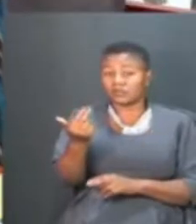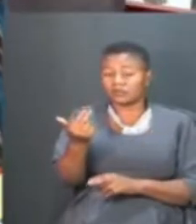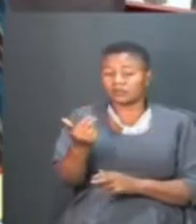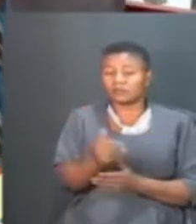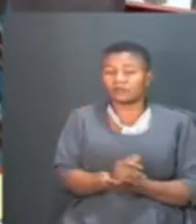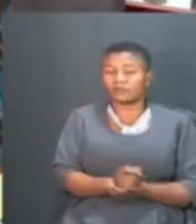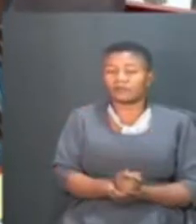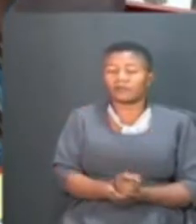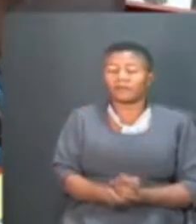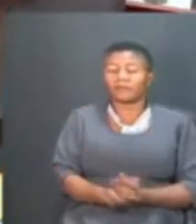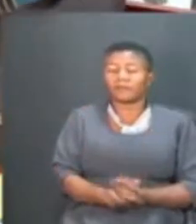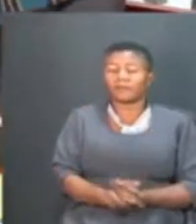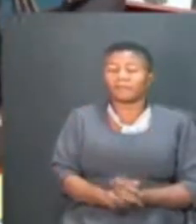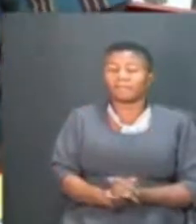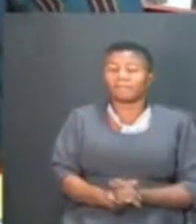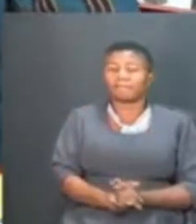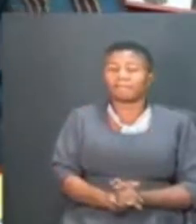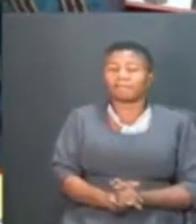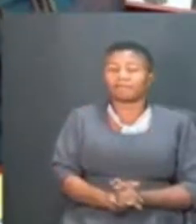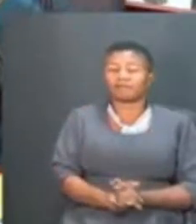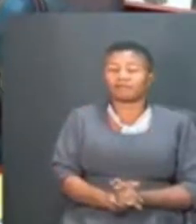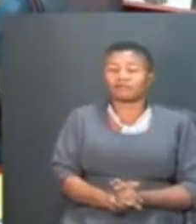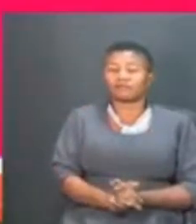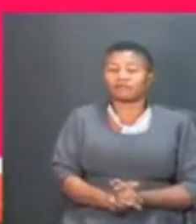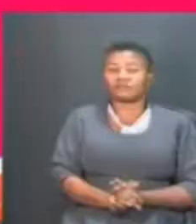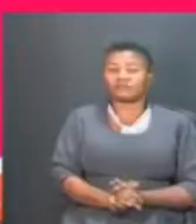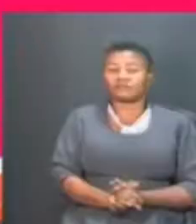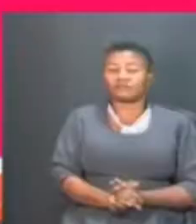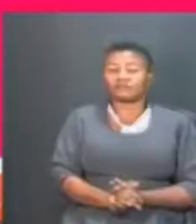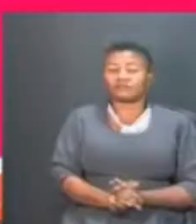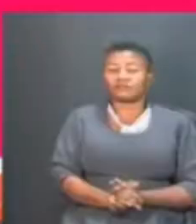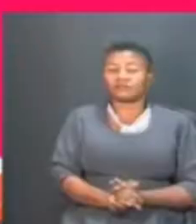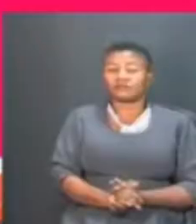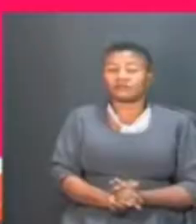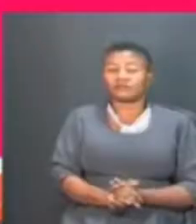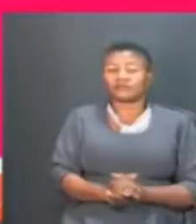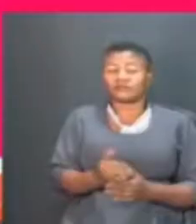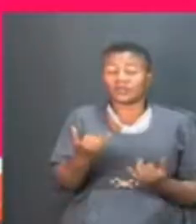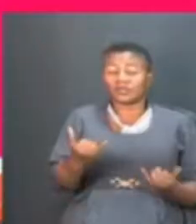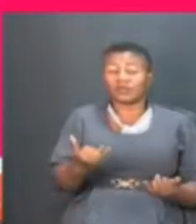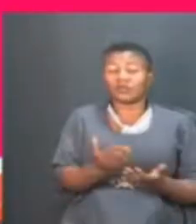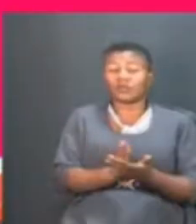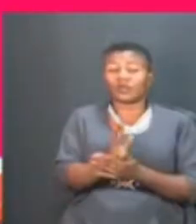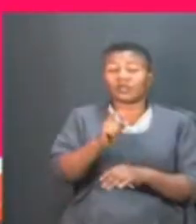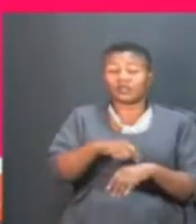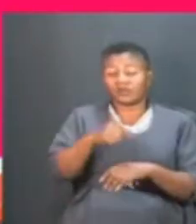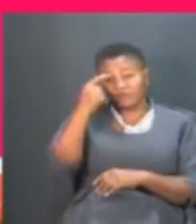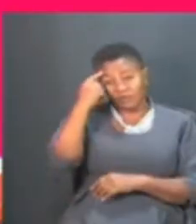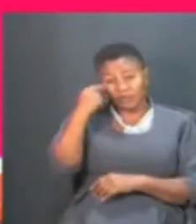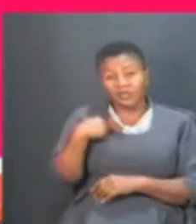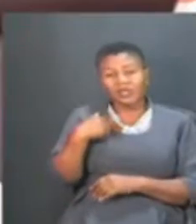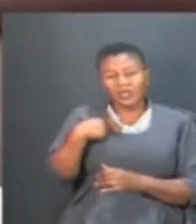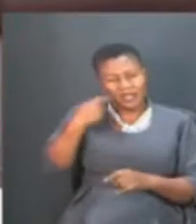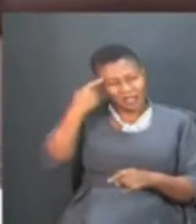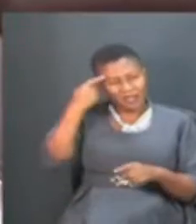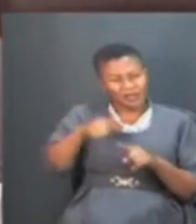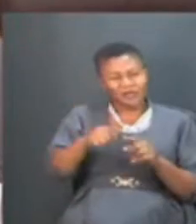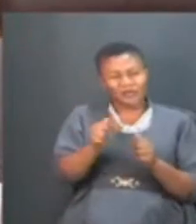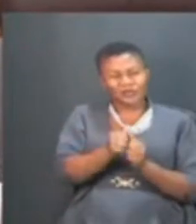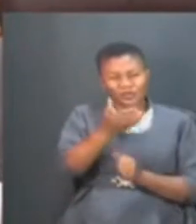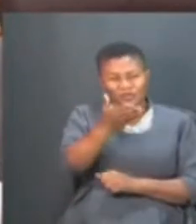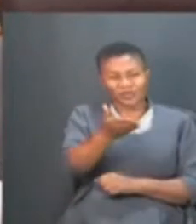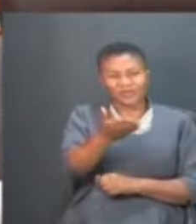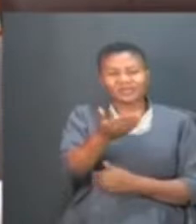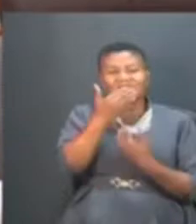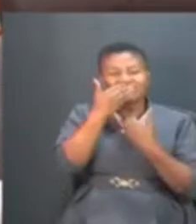I so pray. Yes. Speaker, this is the right time for me. Yes, to draw this his is the attention. right time. I agree with you. Speaker, I thank you for